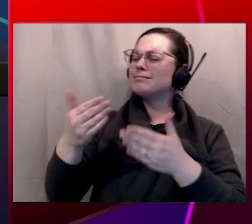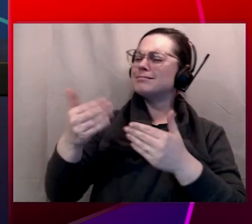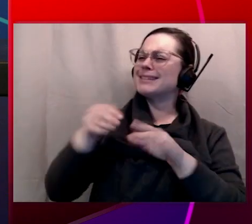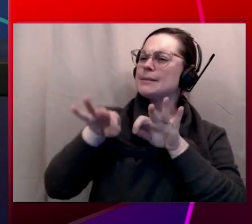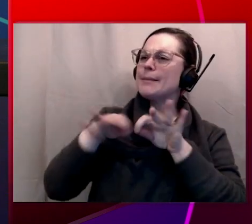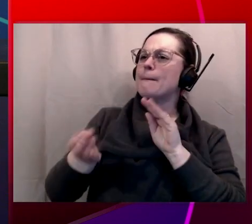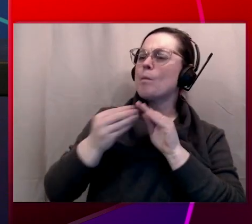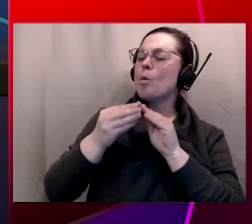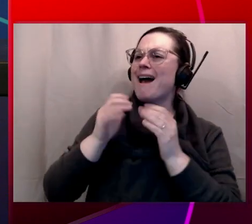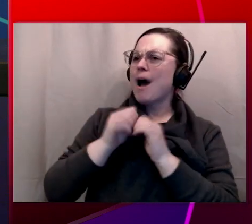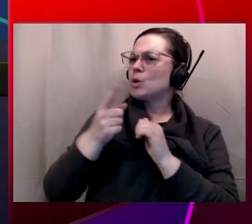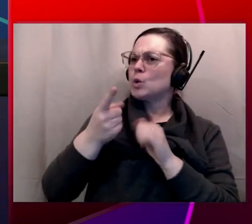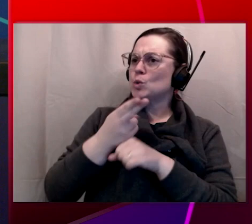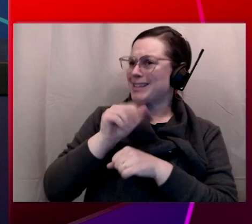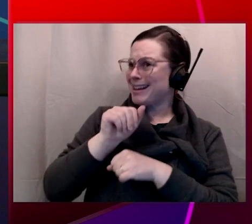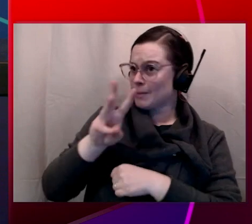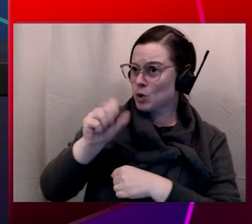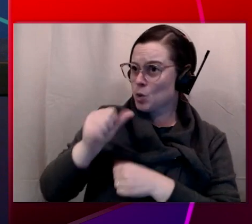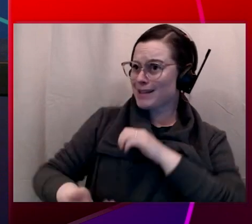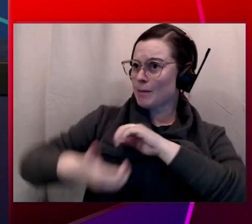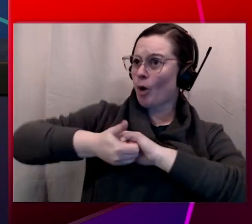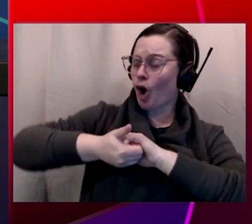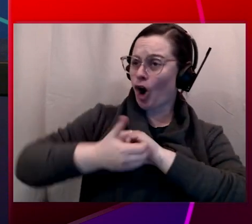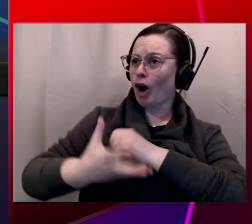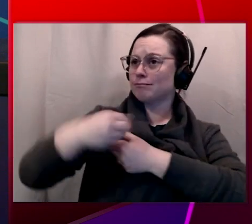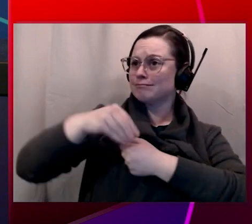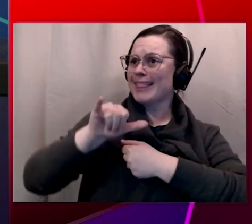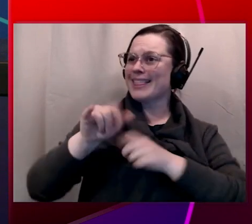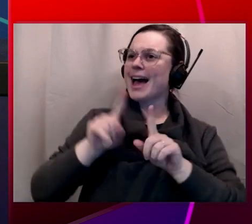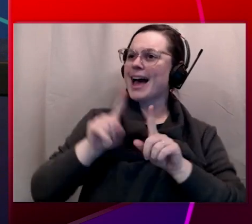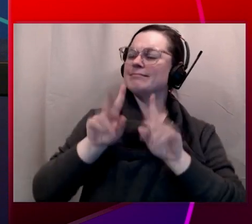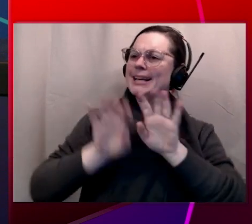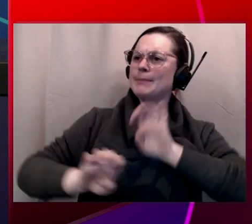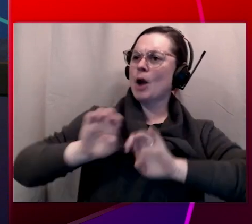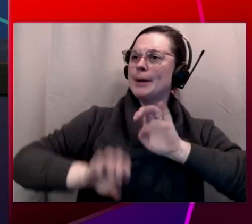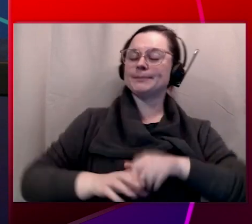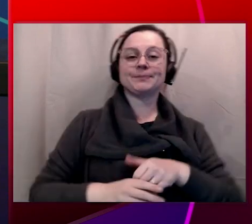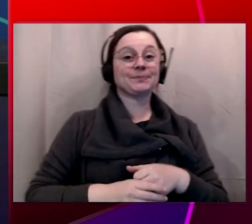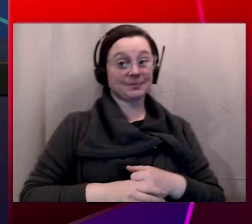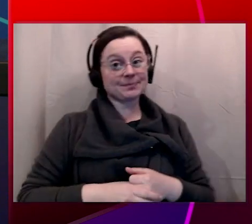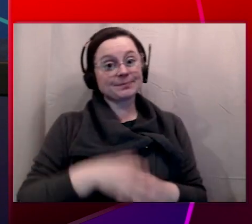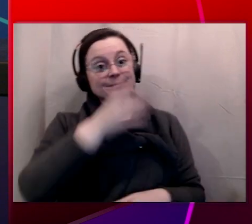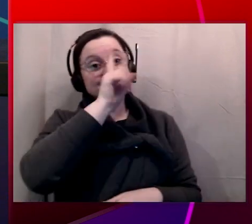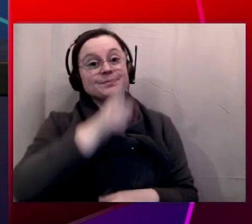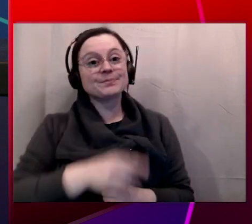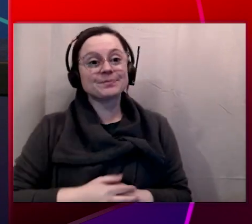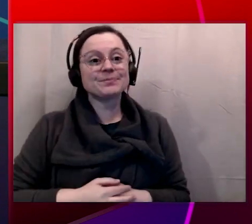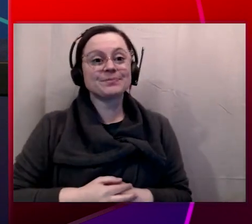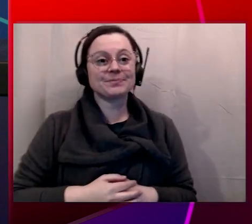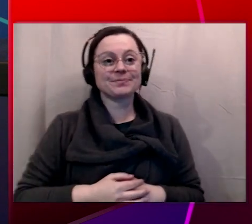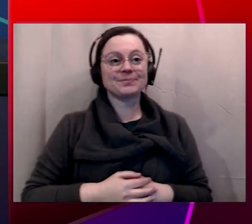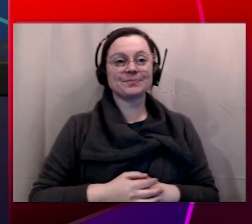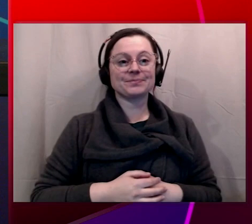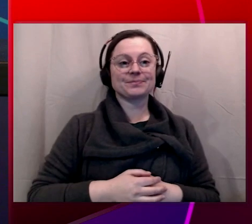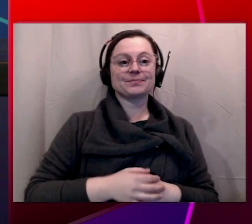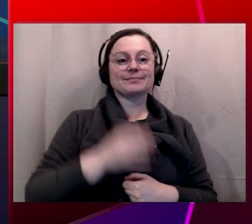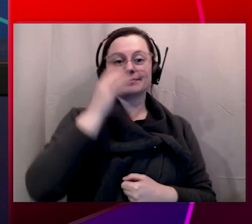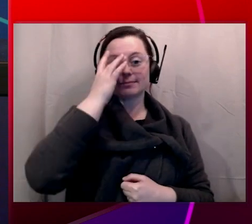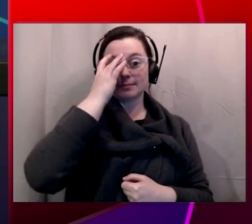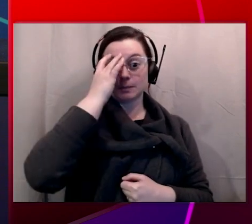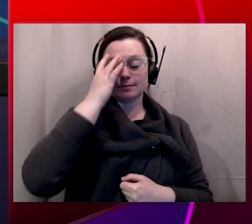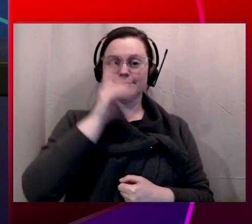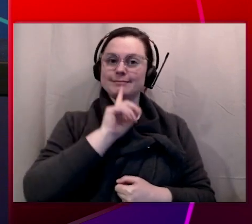exactly you were using AWS as part of this experiment? Yeah, so we